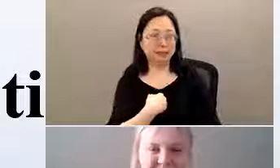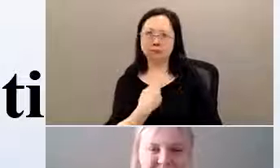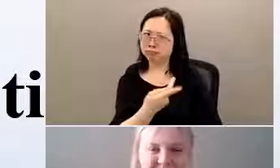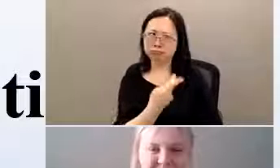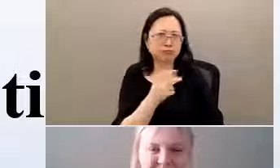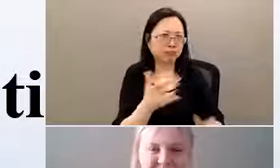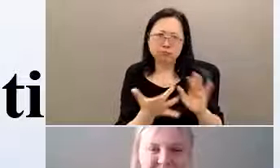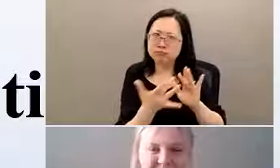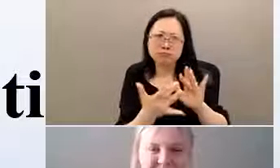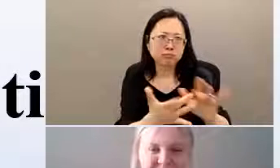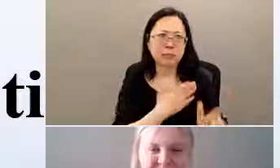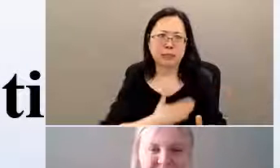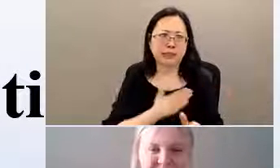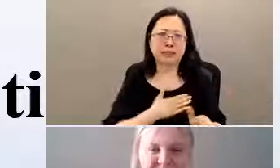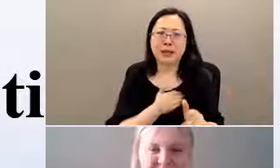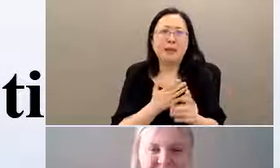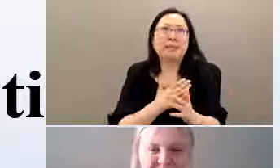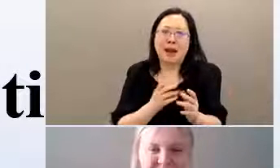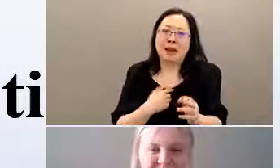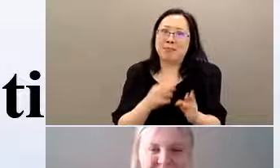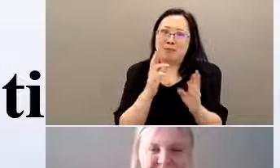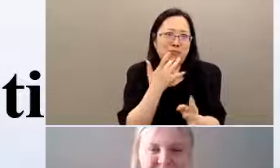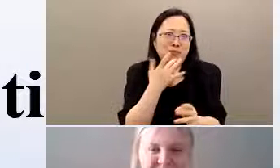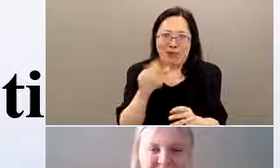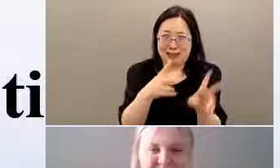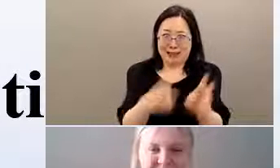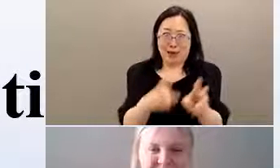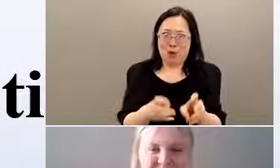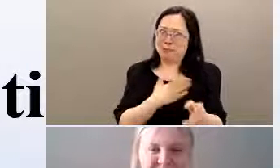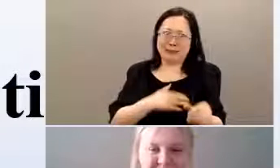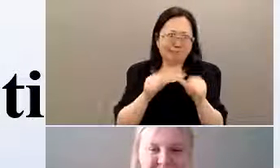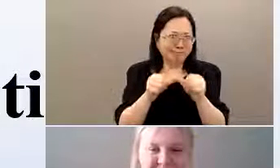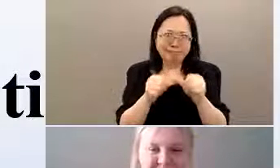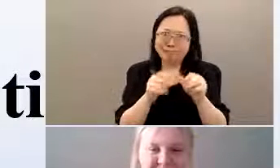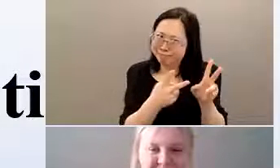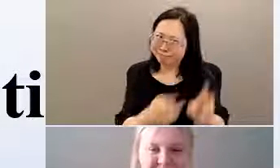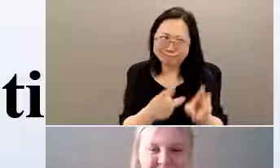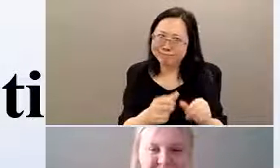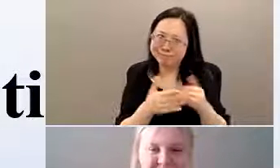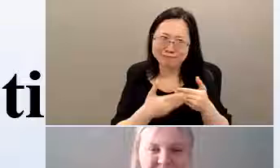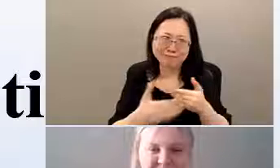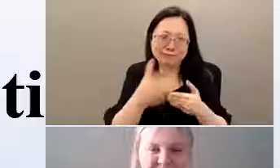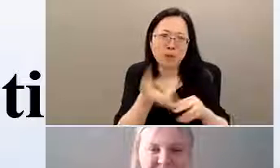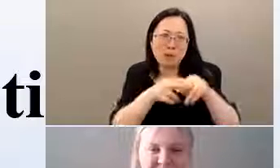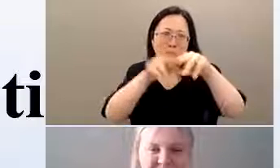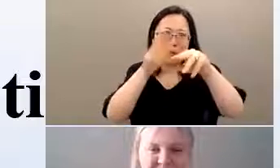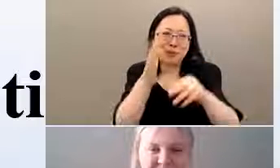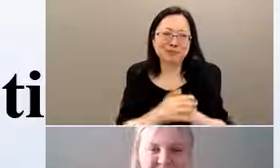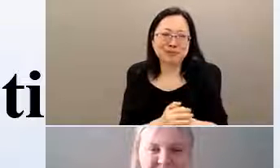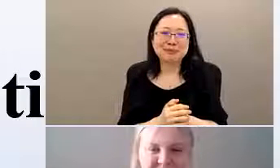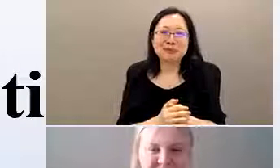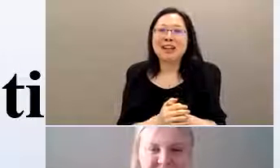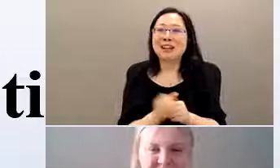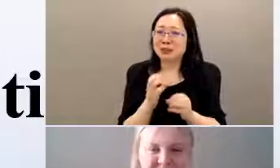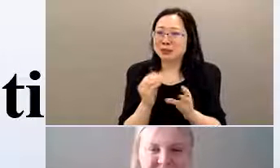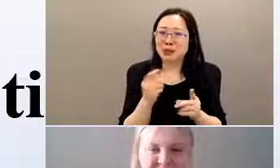look forward to seeing those downloads go up after today's webinar. Like I mentioned, it's absolutely free to download. You can download